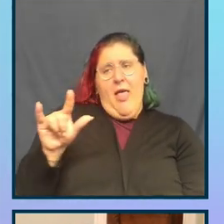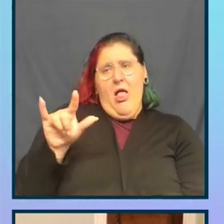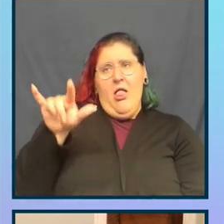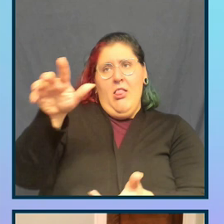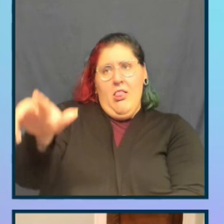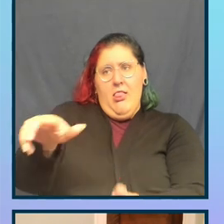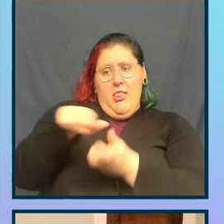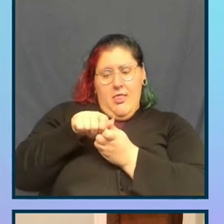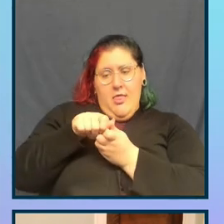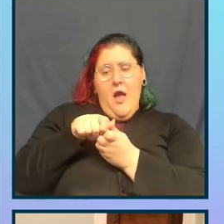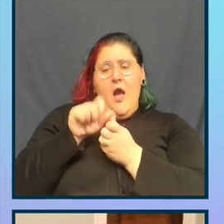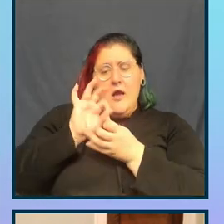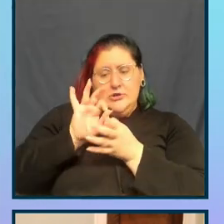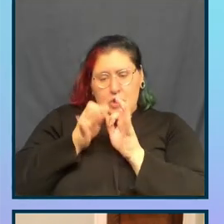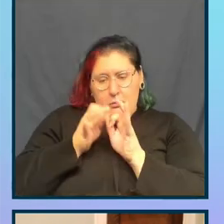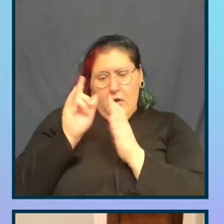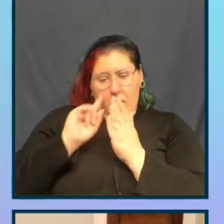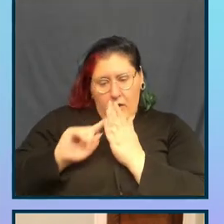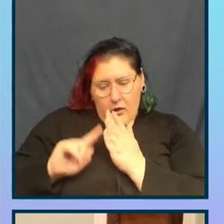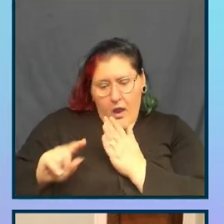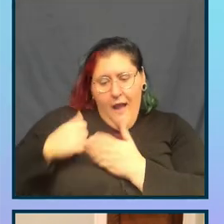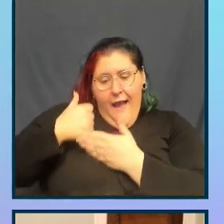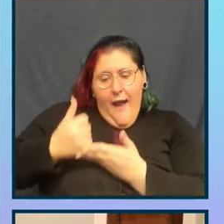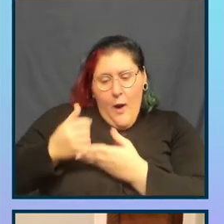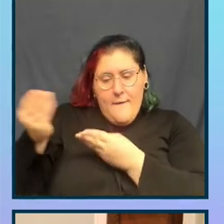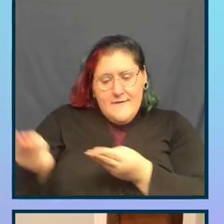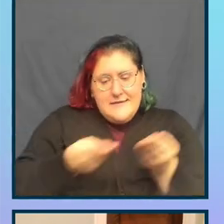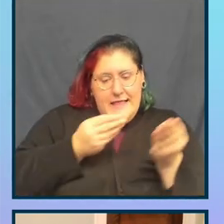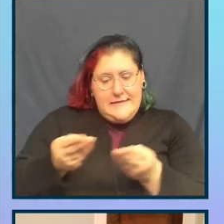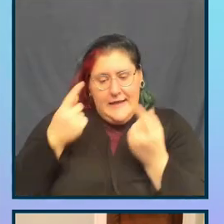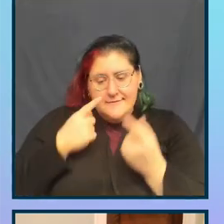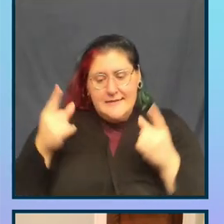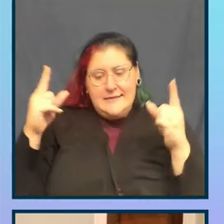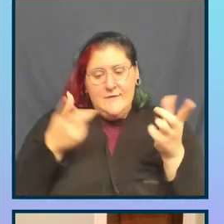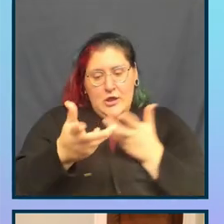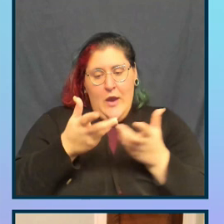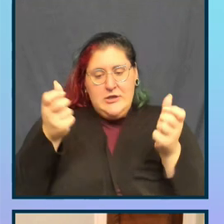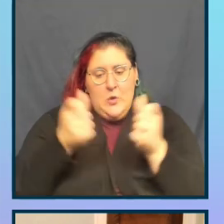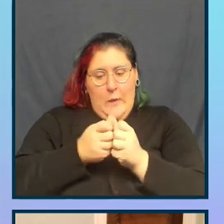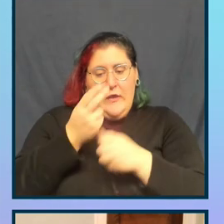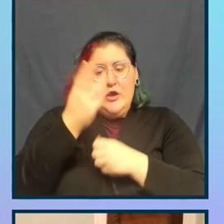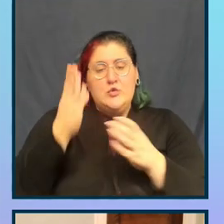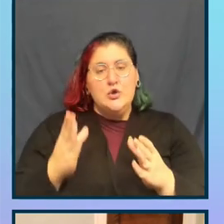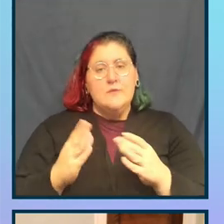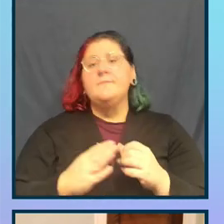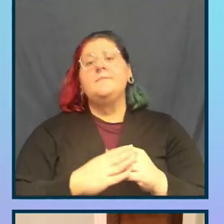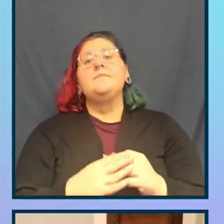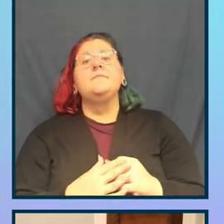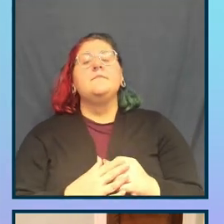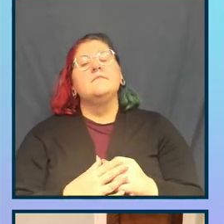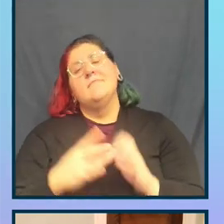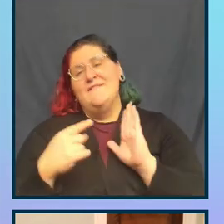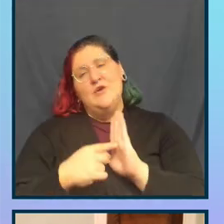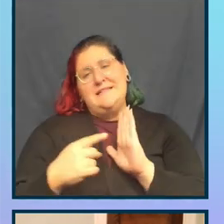facilitate interaction with the end user. For example, a web browser would retrieve